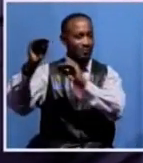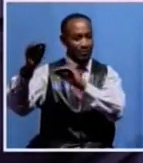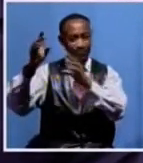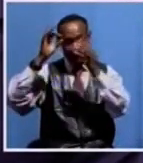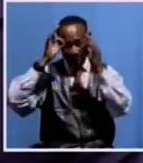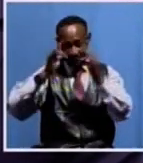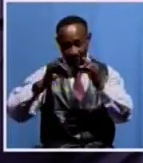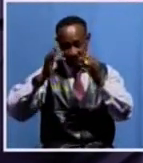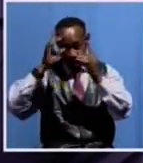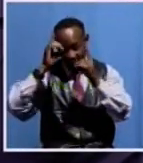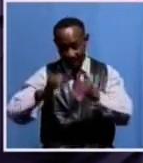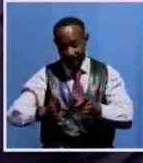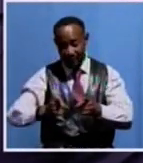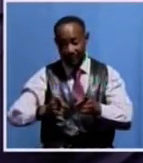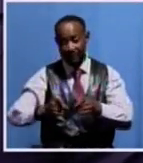will go with sales tax,